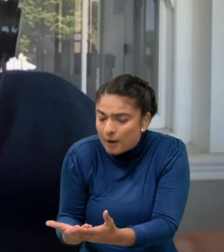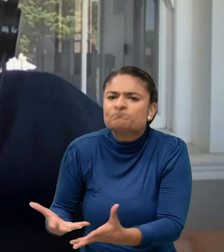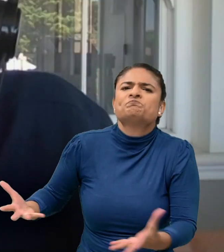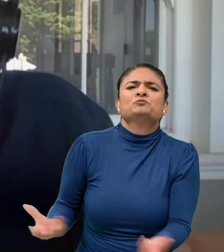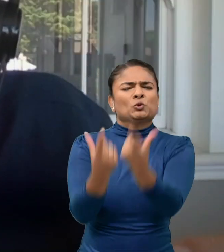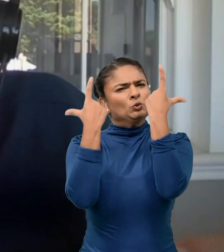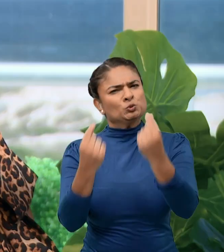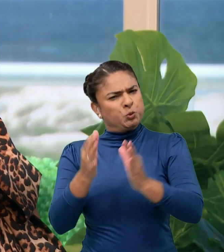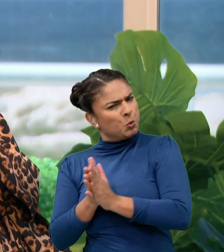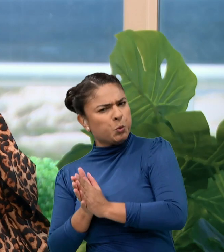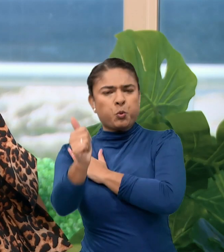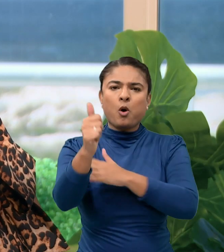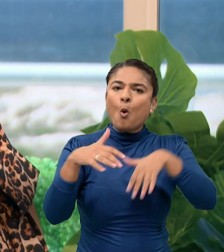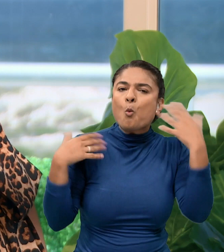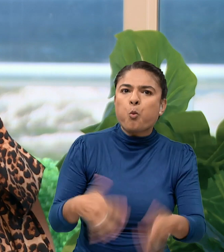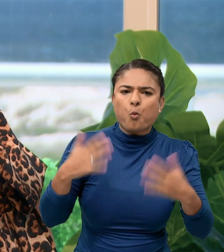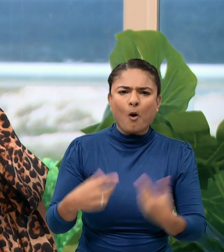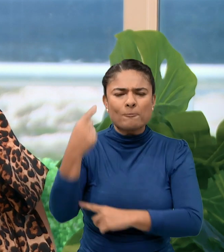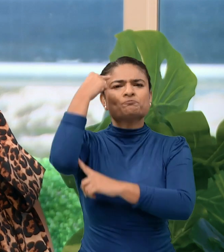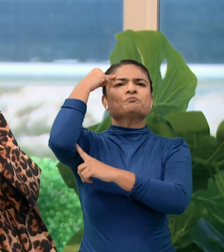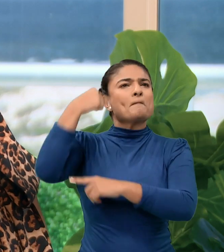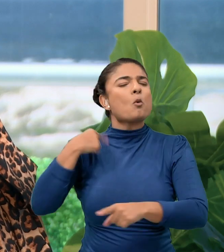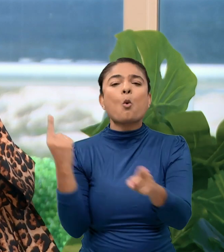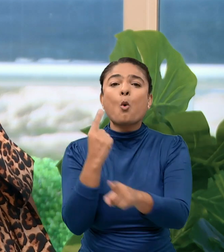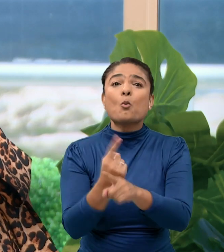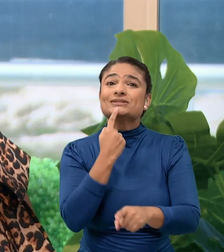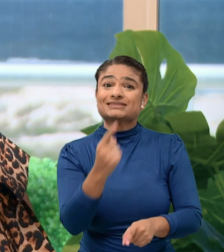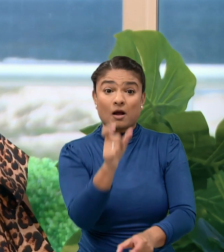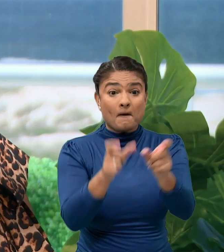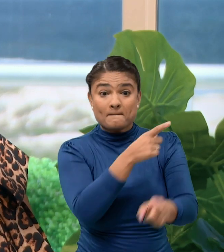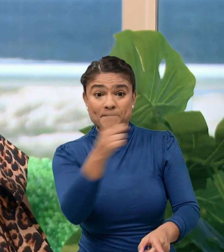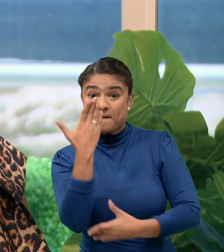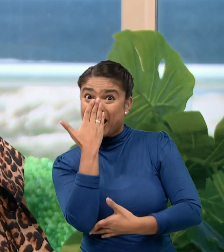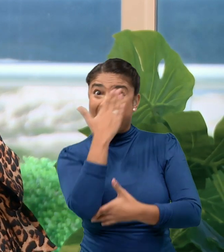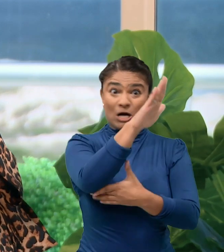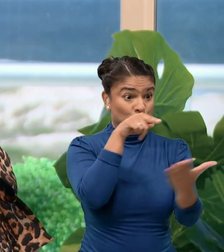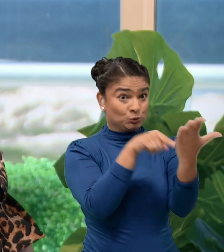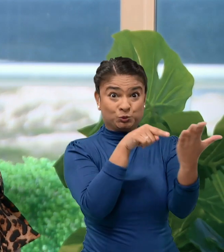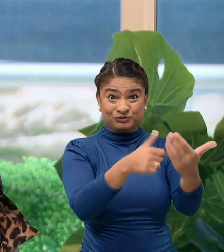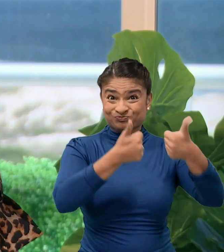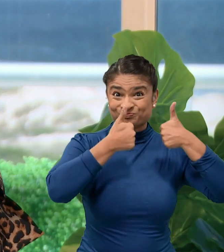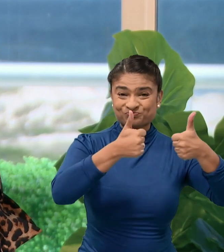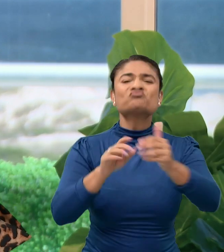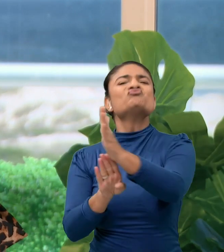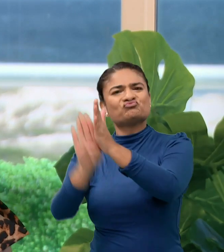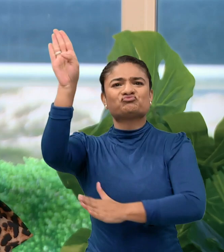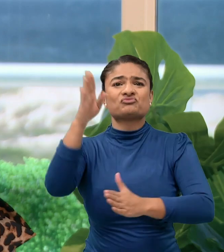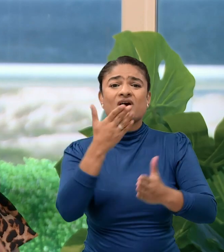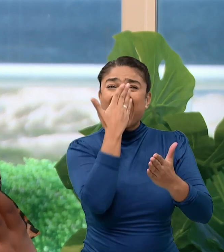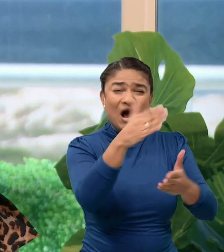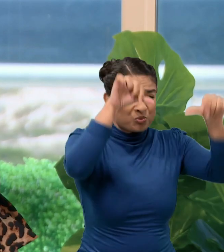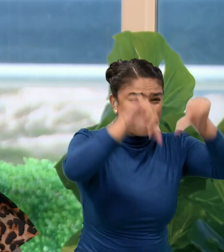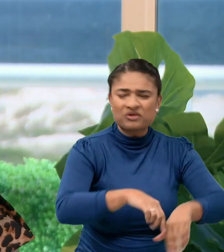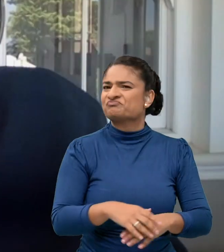excellently. Absolutely. I love those words. It reminds me of something that I always say, which means that your attitude determines